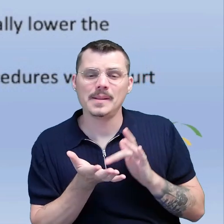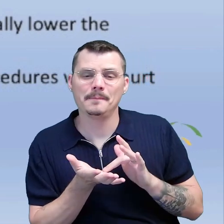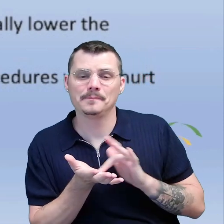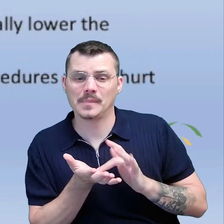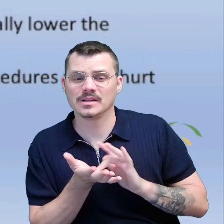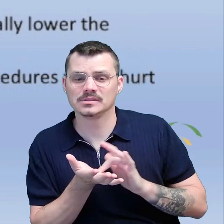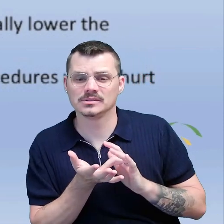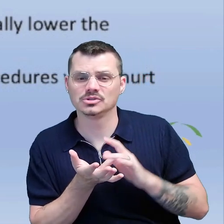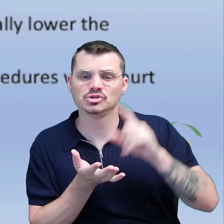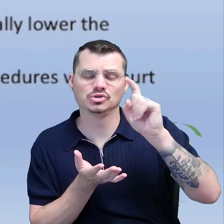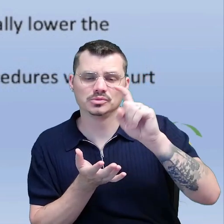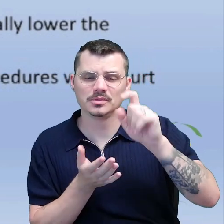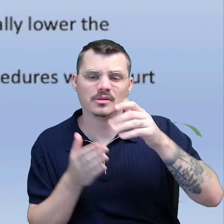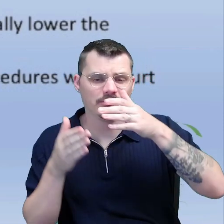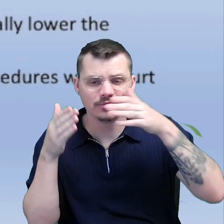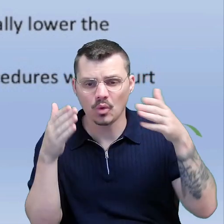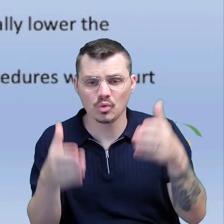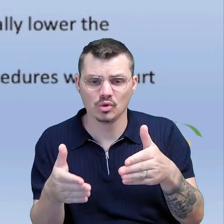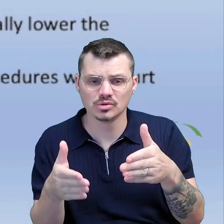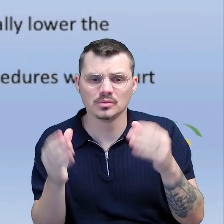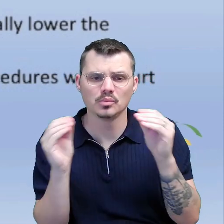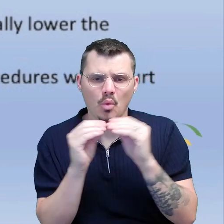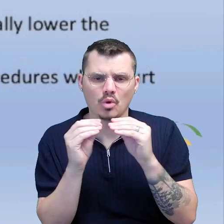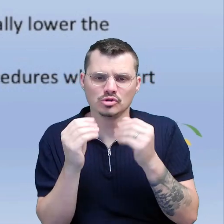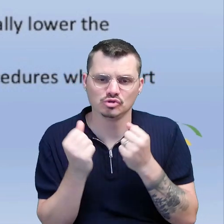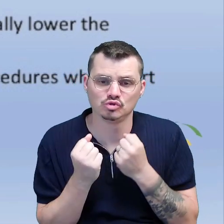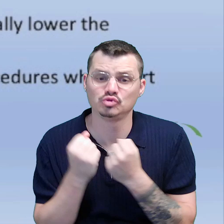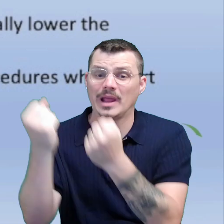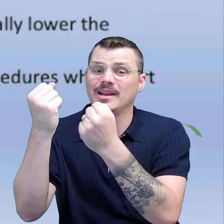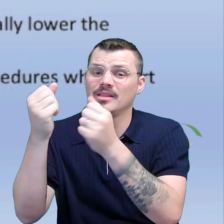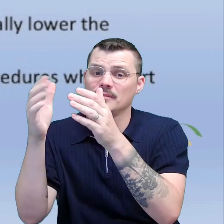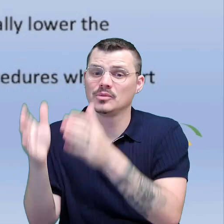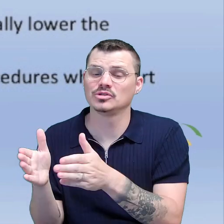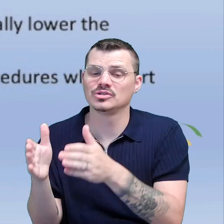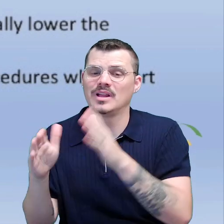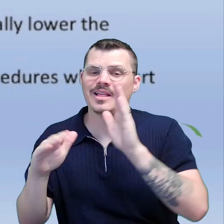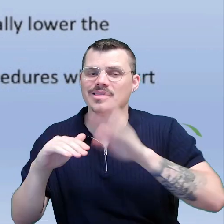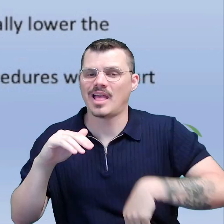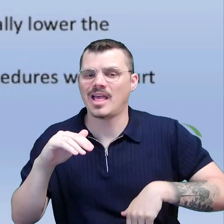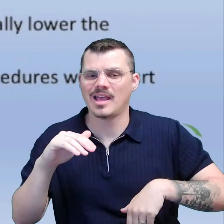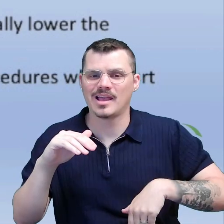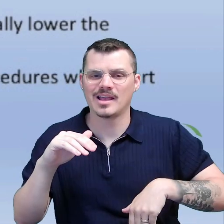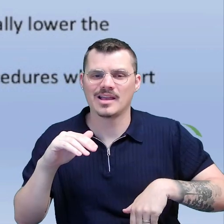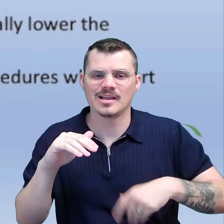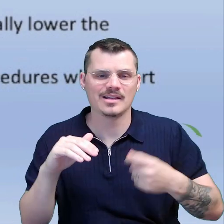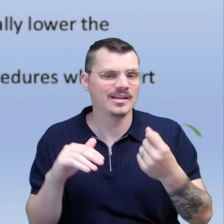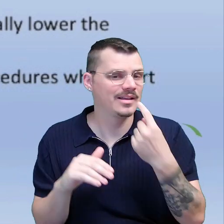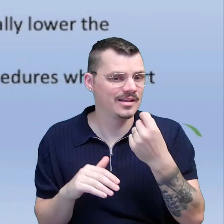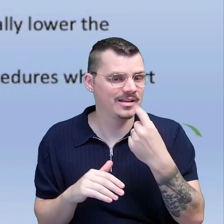Medicines should be focused more towards strengthening the person rather than